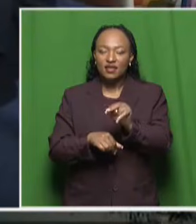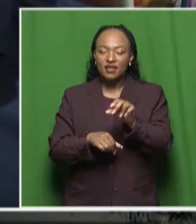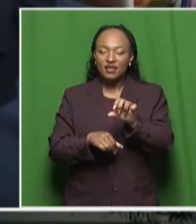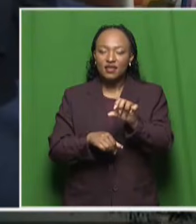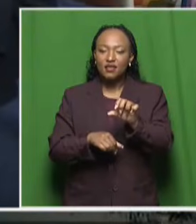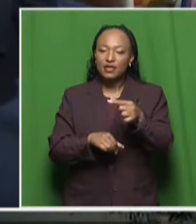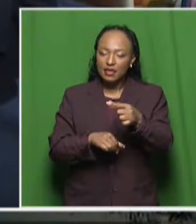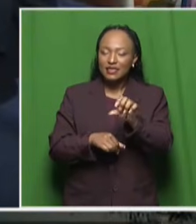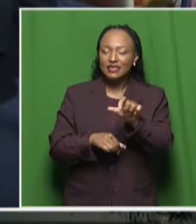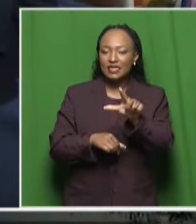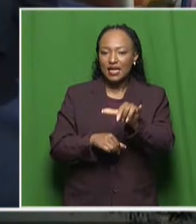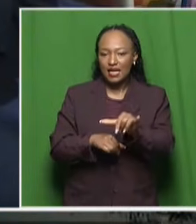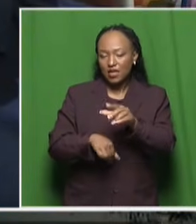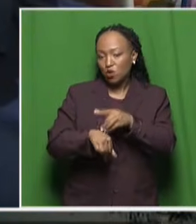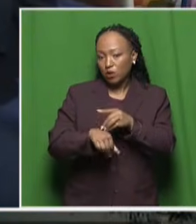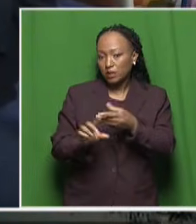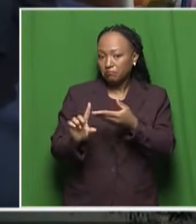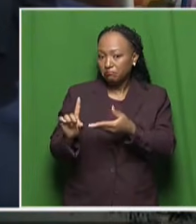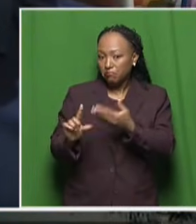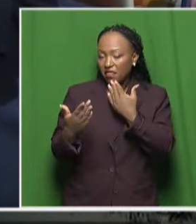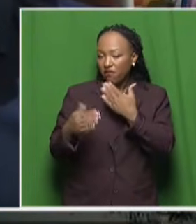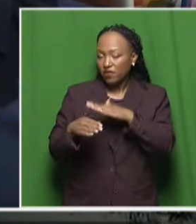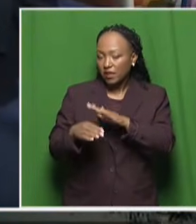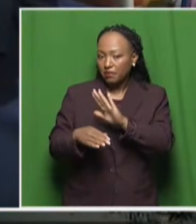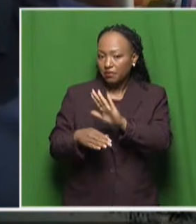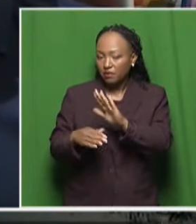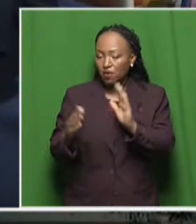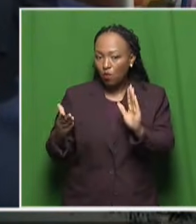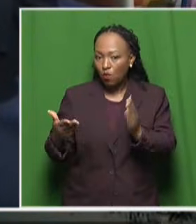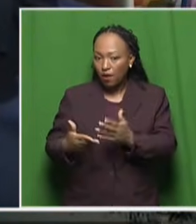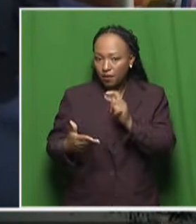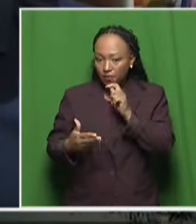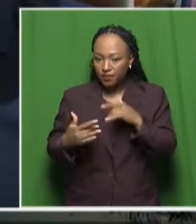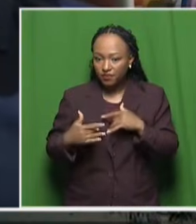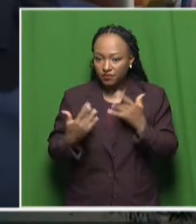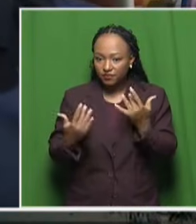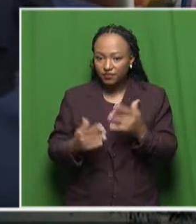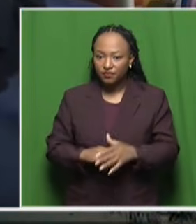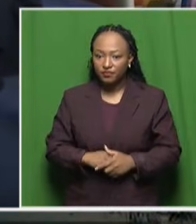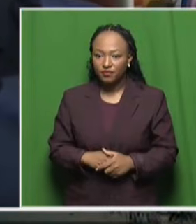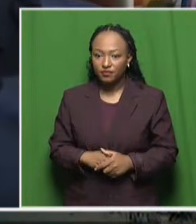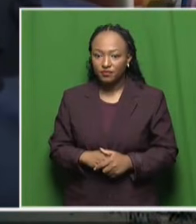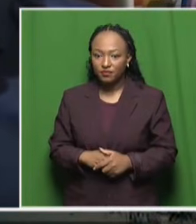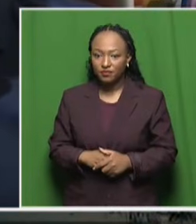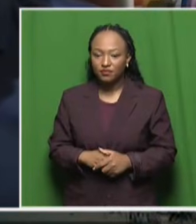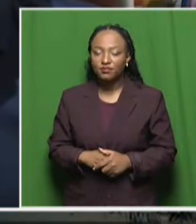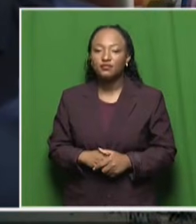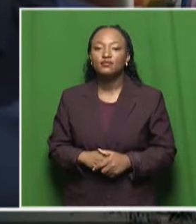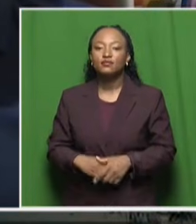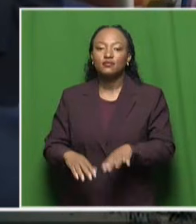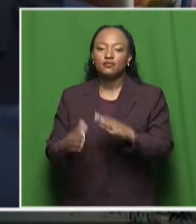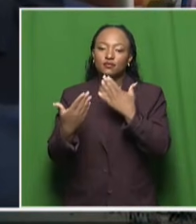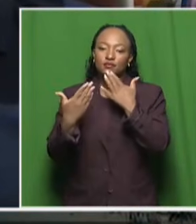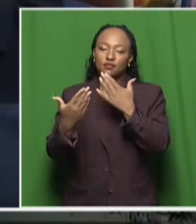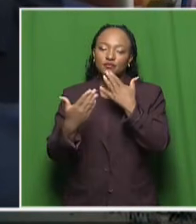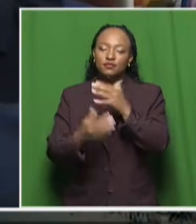Makhubele, thank you so much for making the time to speak to us this morning. Welcome to Morning Live. Thanks very much,